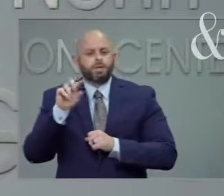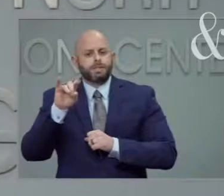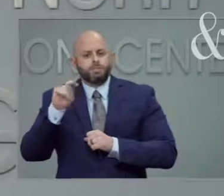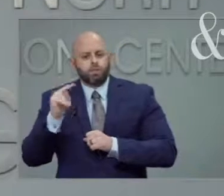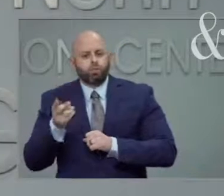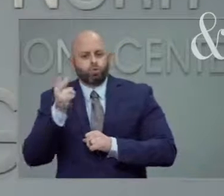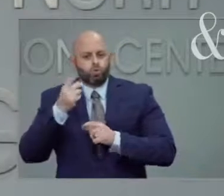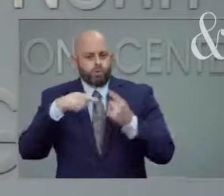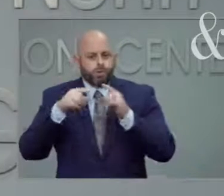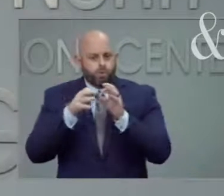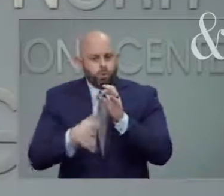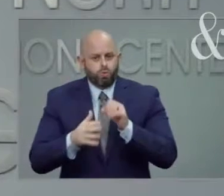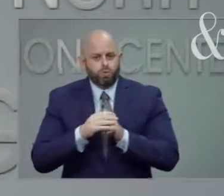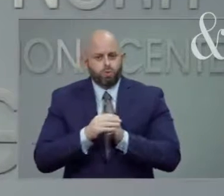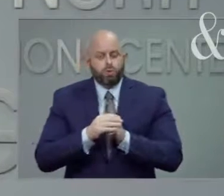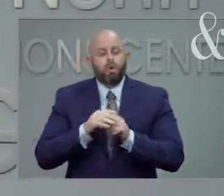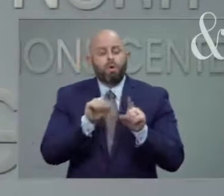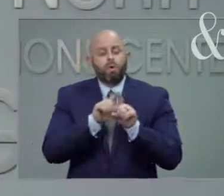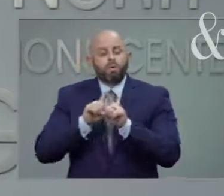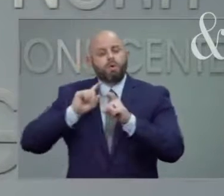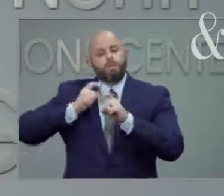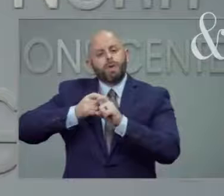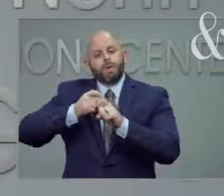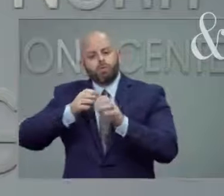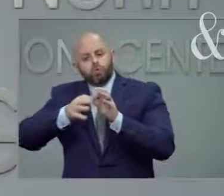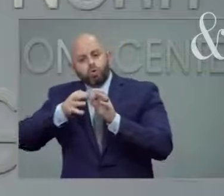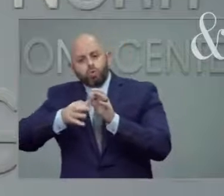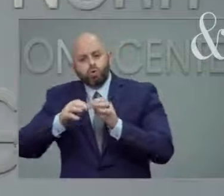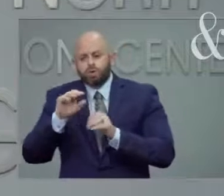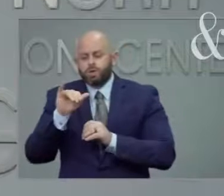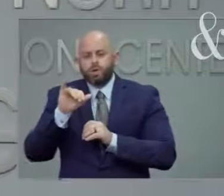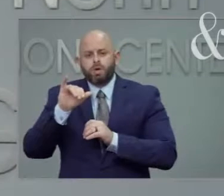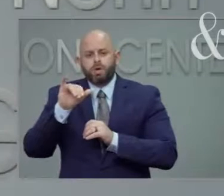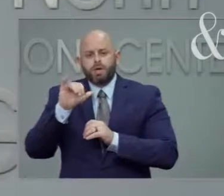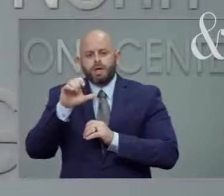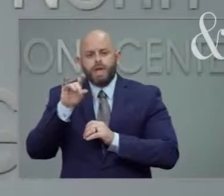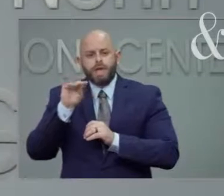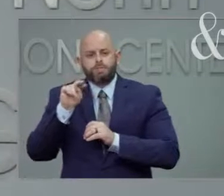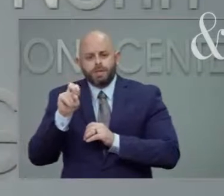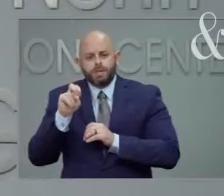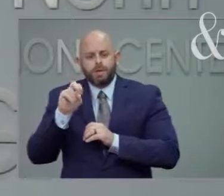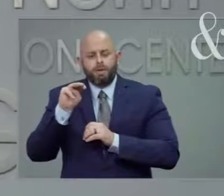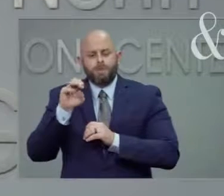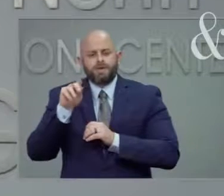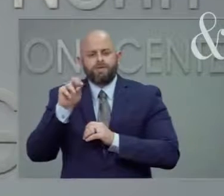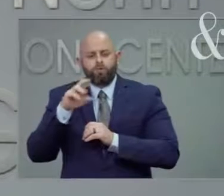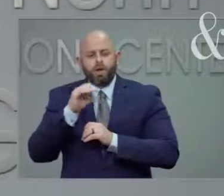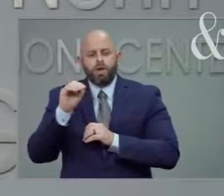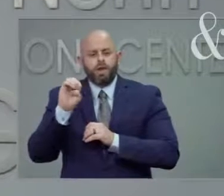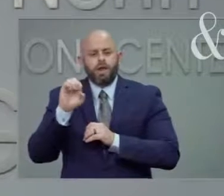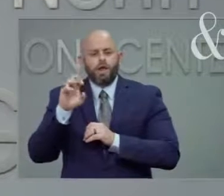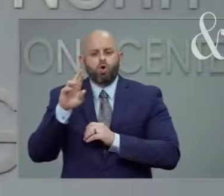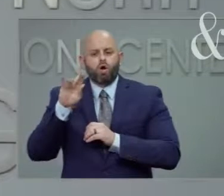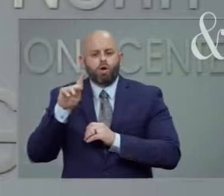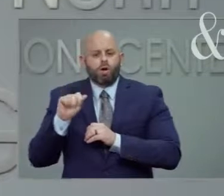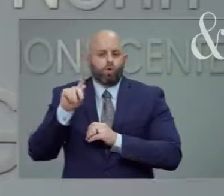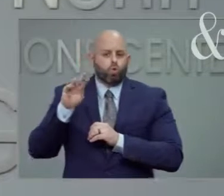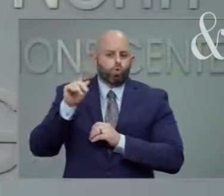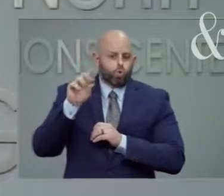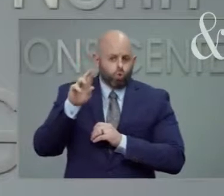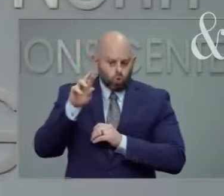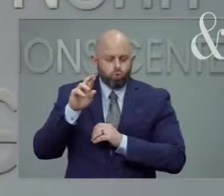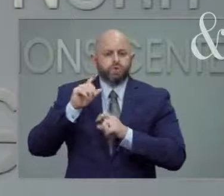language interpreters. And behind the scenes, Jasmine Mativier and Erica Kugler are our Spanish